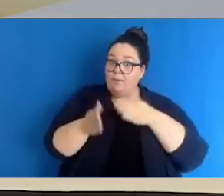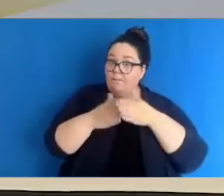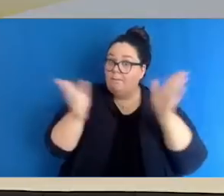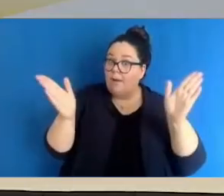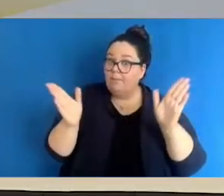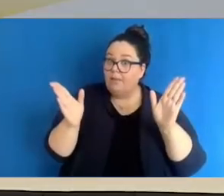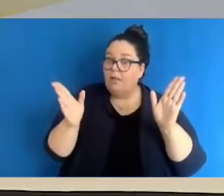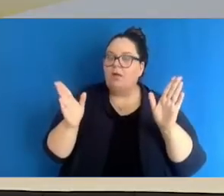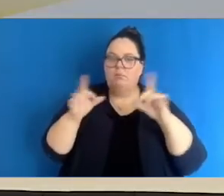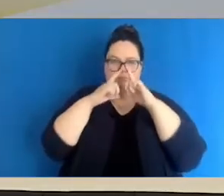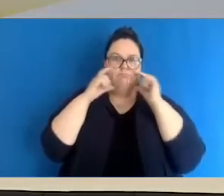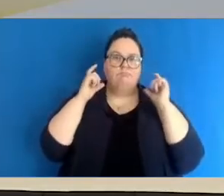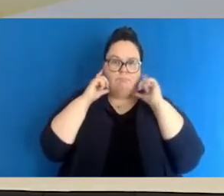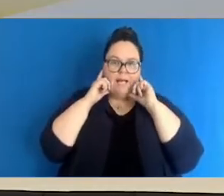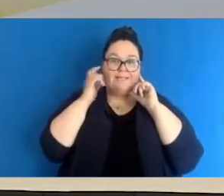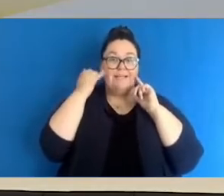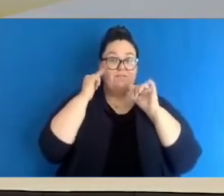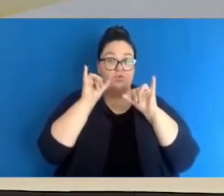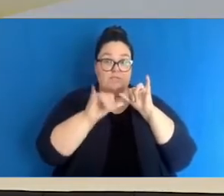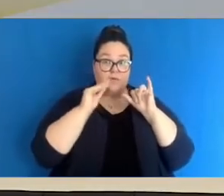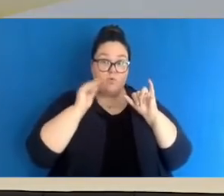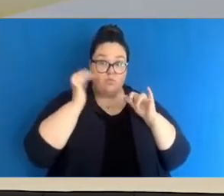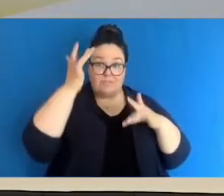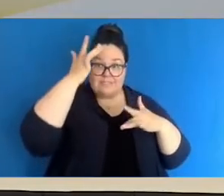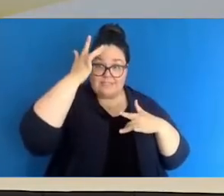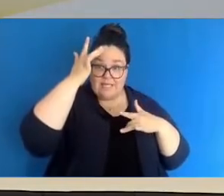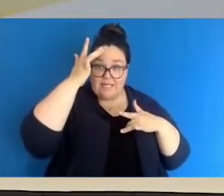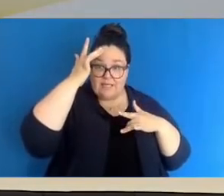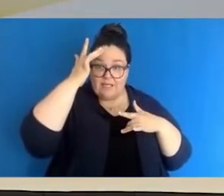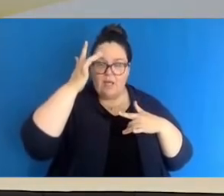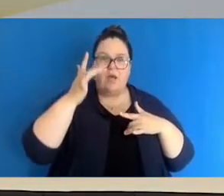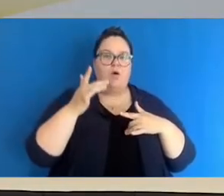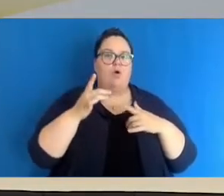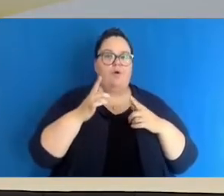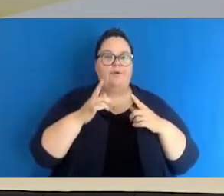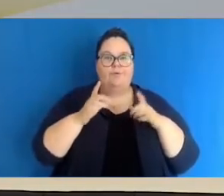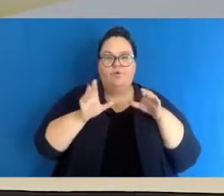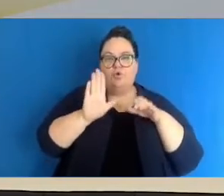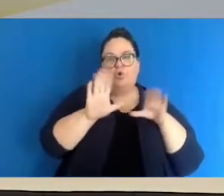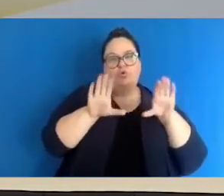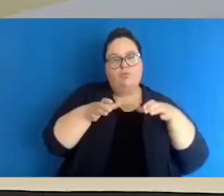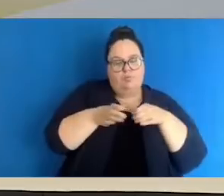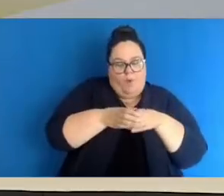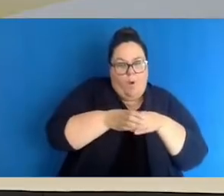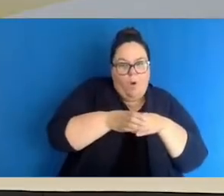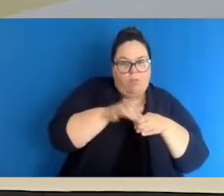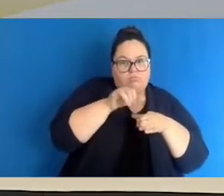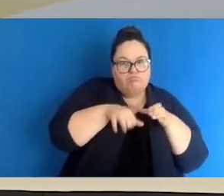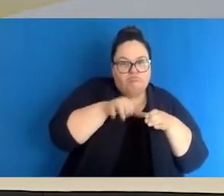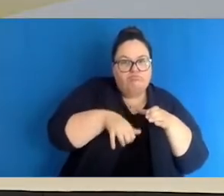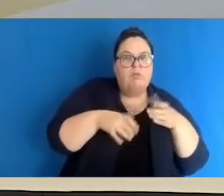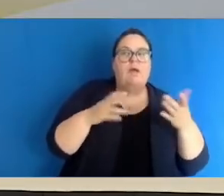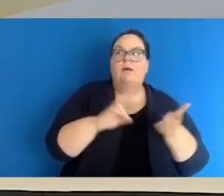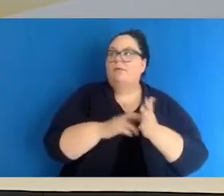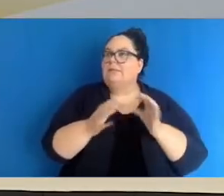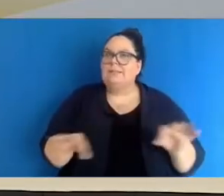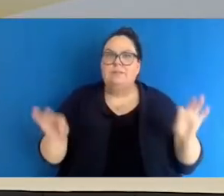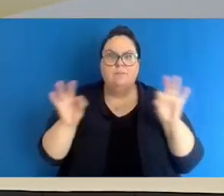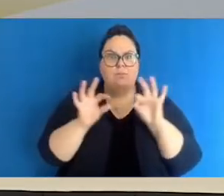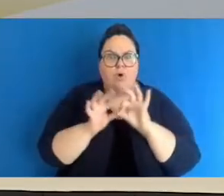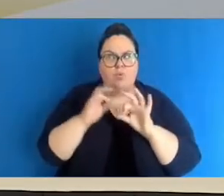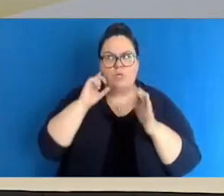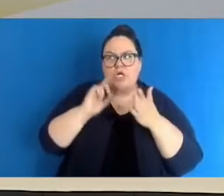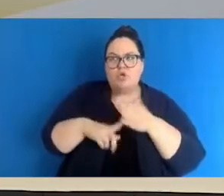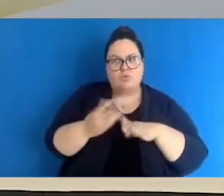contacts, and staying home when sick have been core measures since the outset of the pandemic. And these measures will be part of our